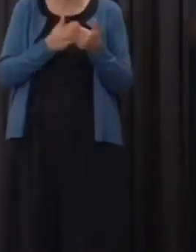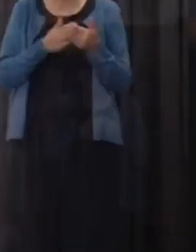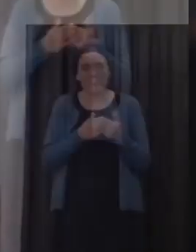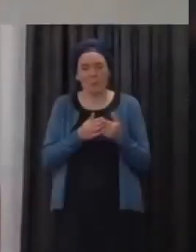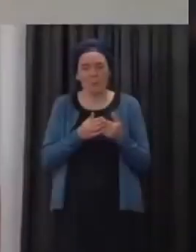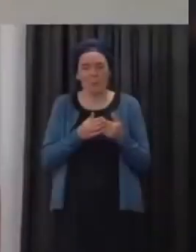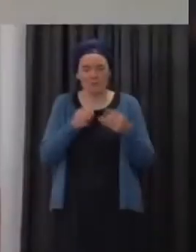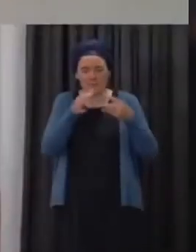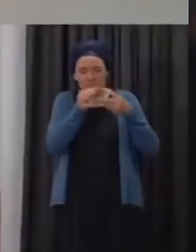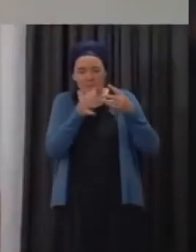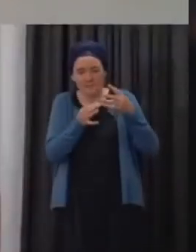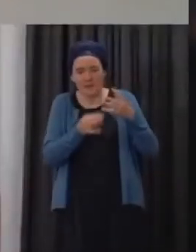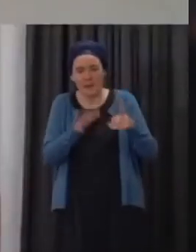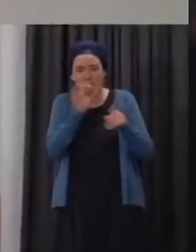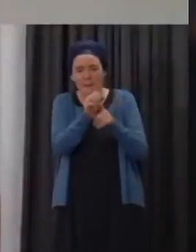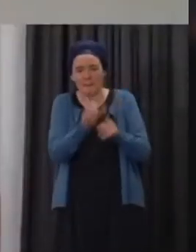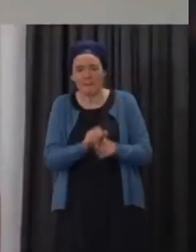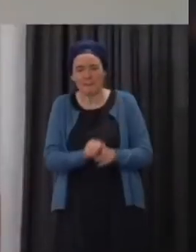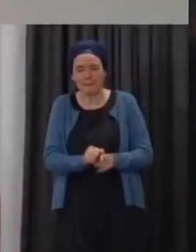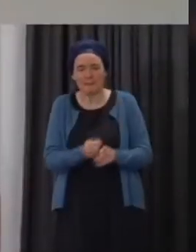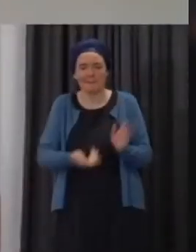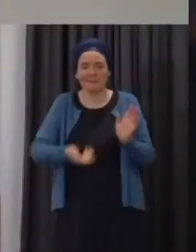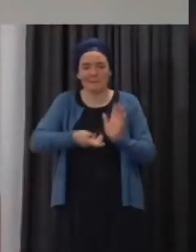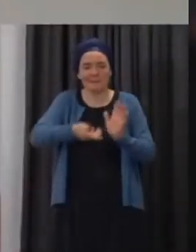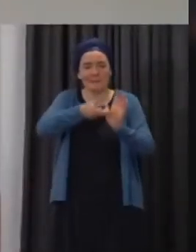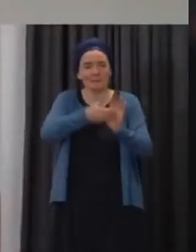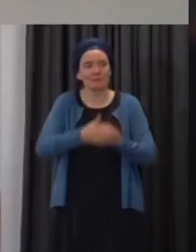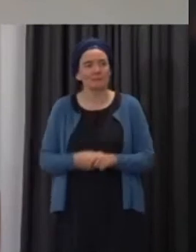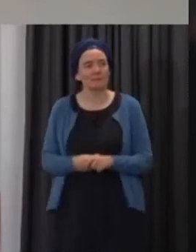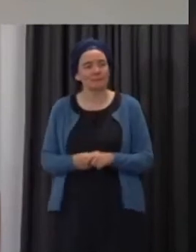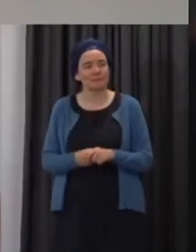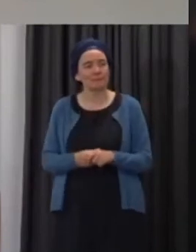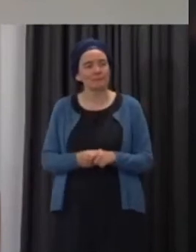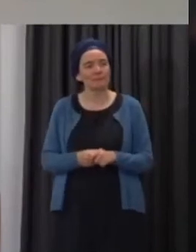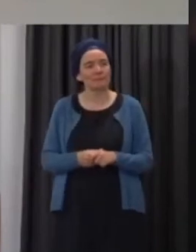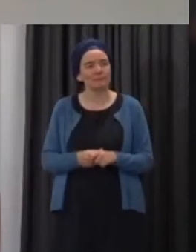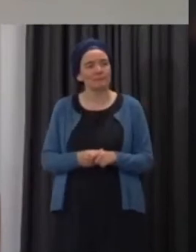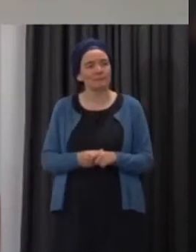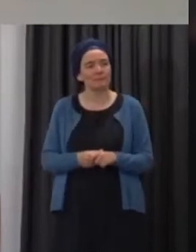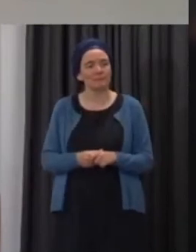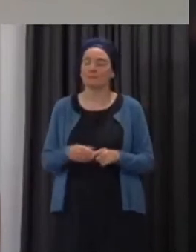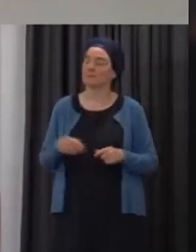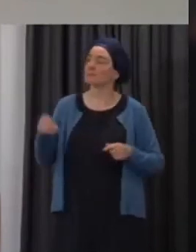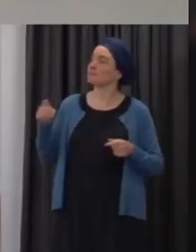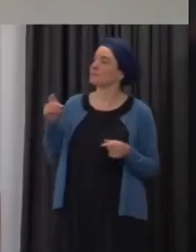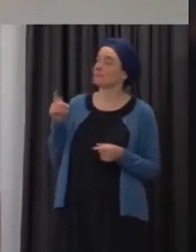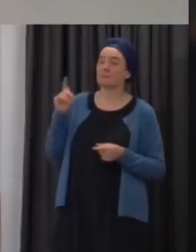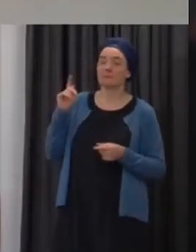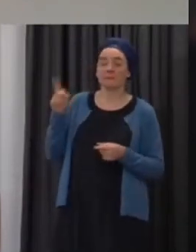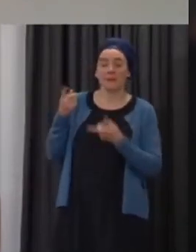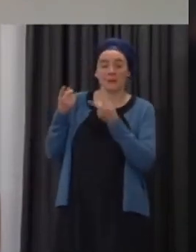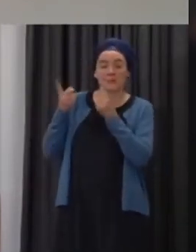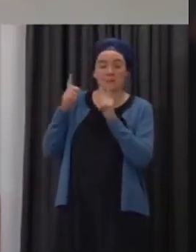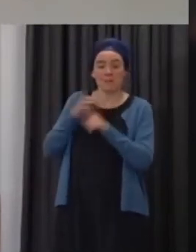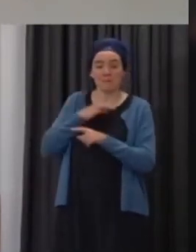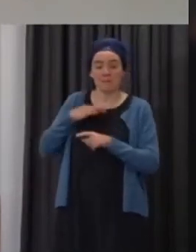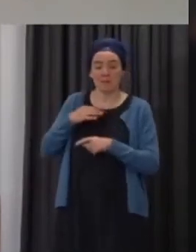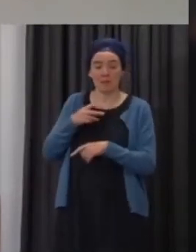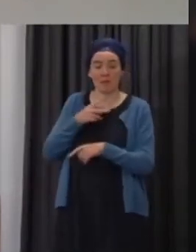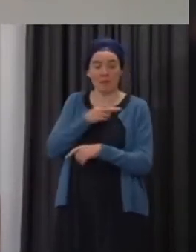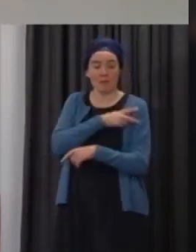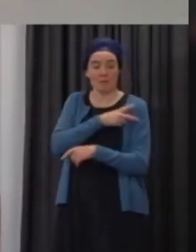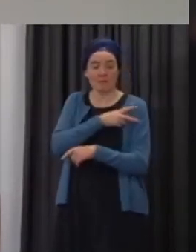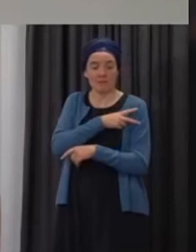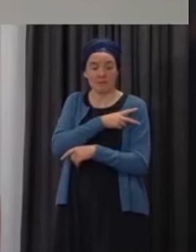Thank you. And we've heard before from the Chief Medical Officer about how Wales would be looking at how other